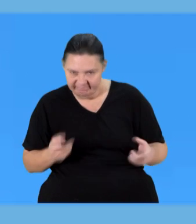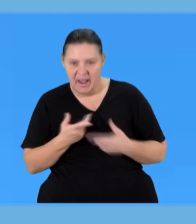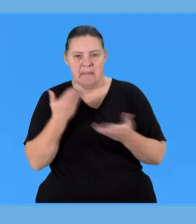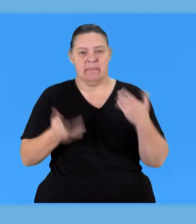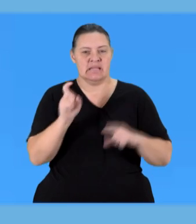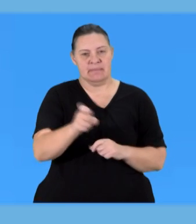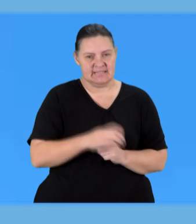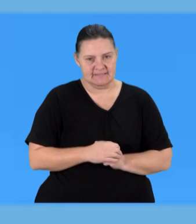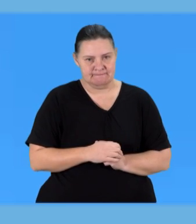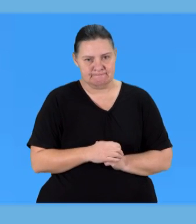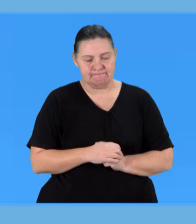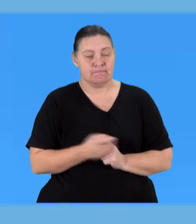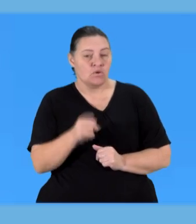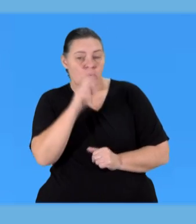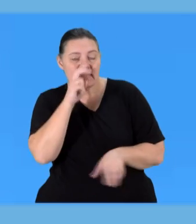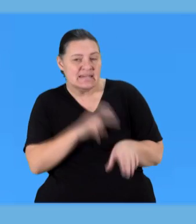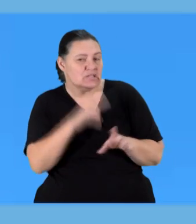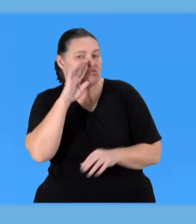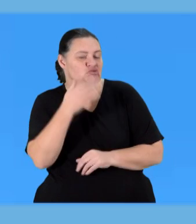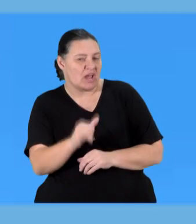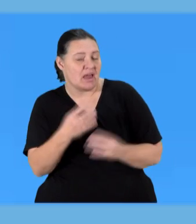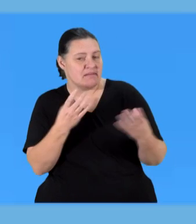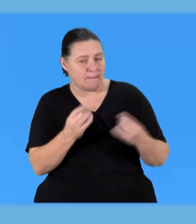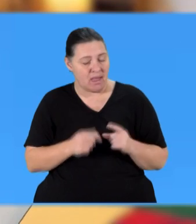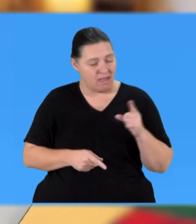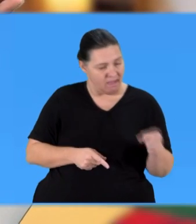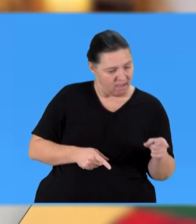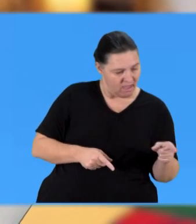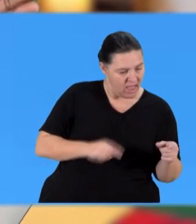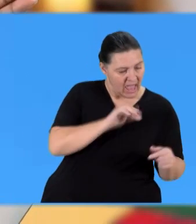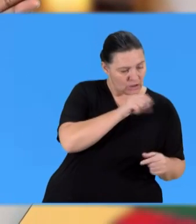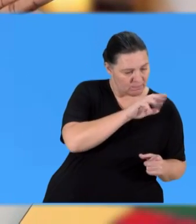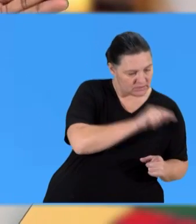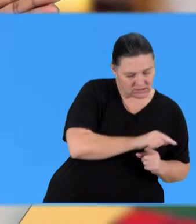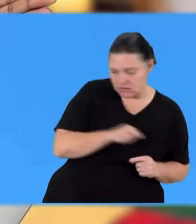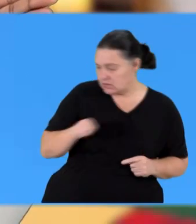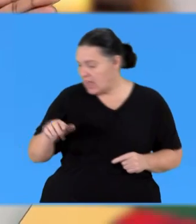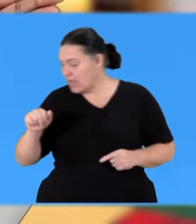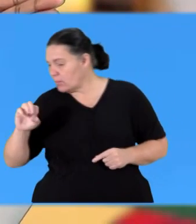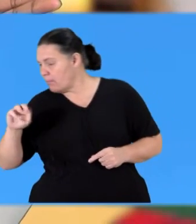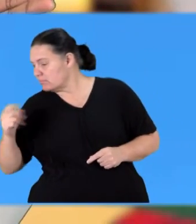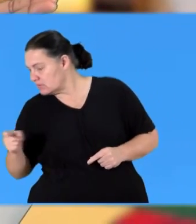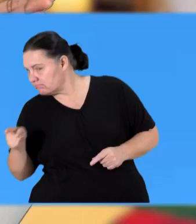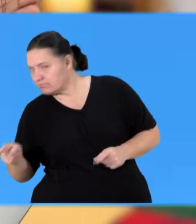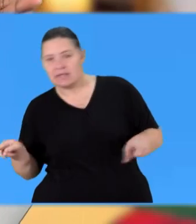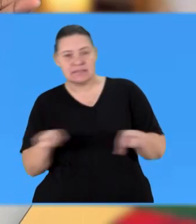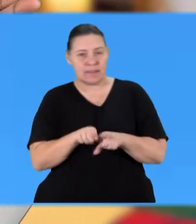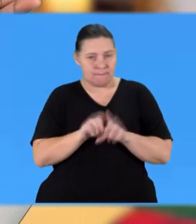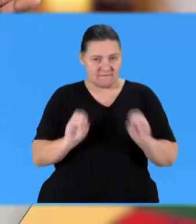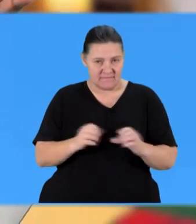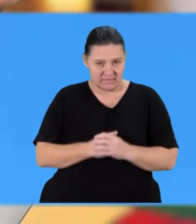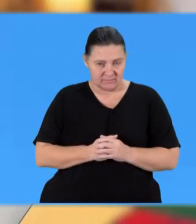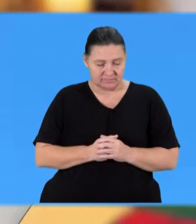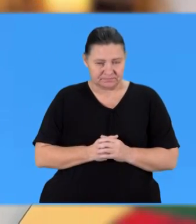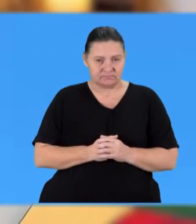not balanced. Remember, to balance the equation, you need to check if whether the number of atoms on the left-hand side are equals to the number of atoms on the